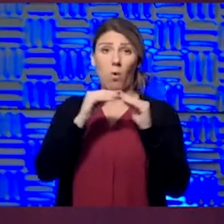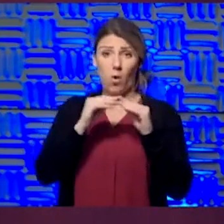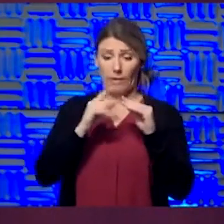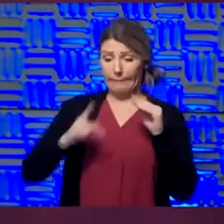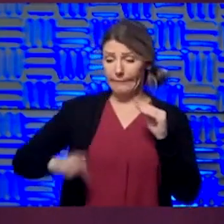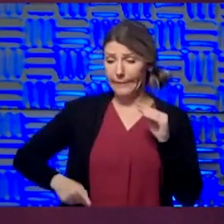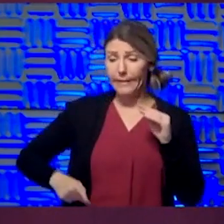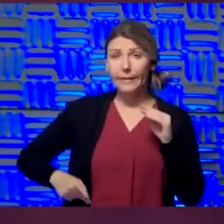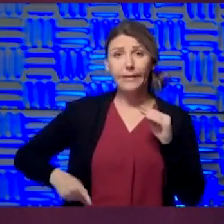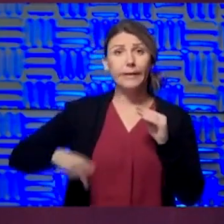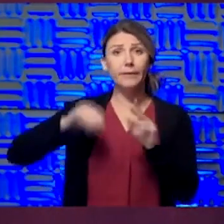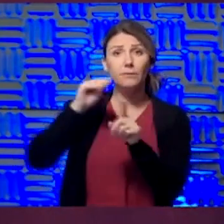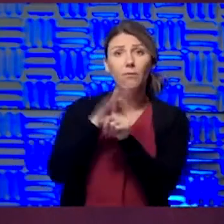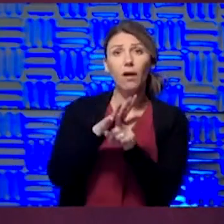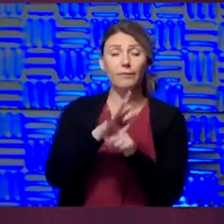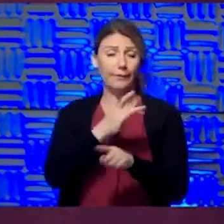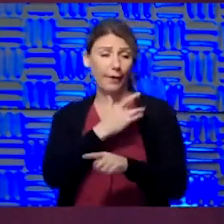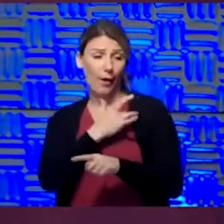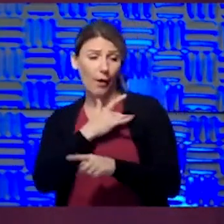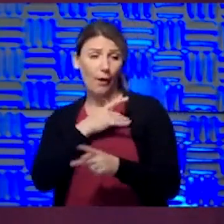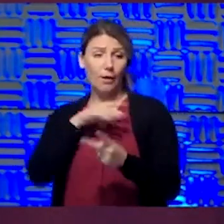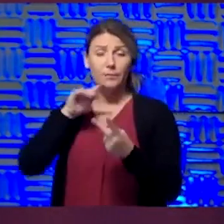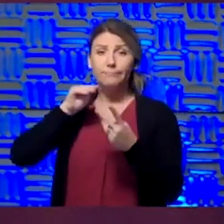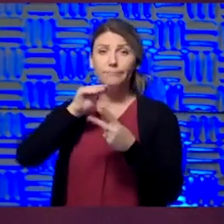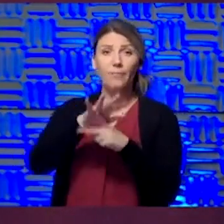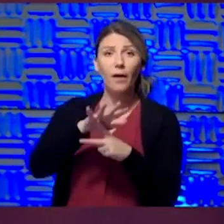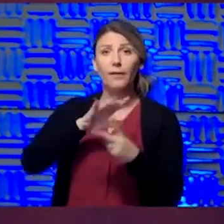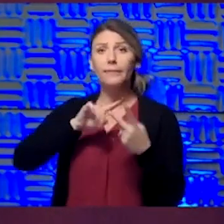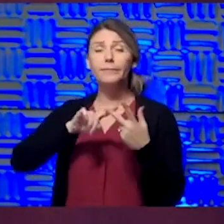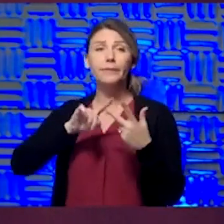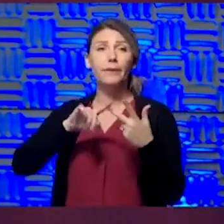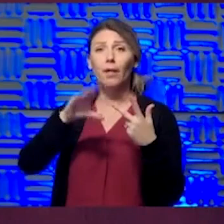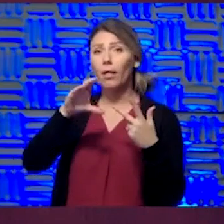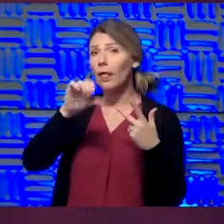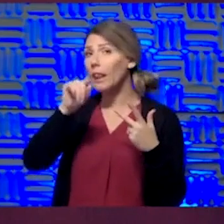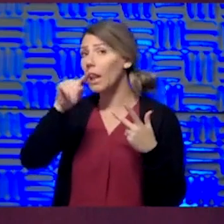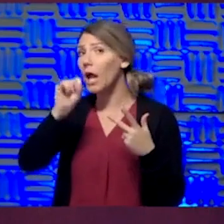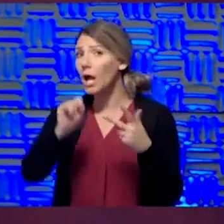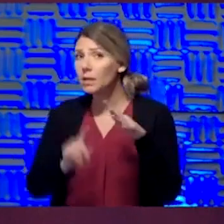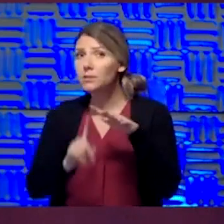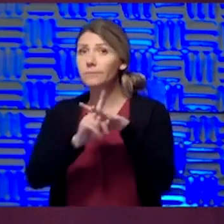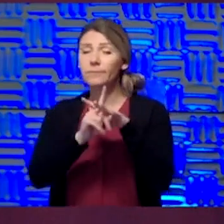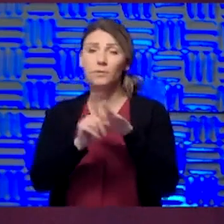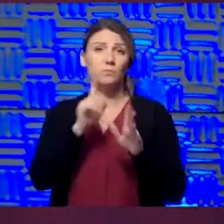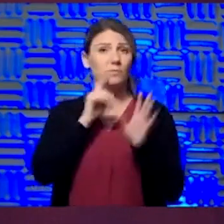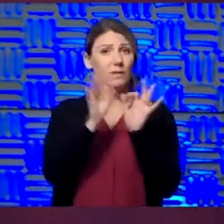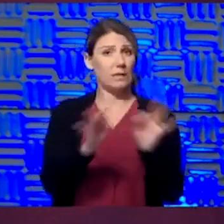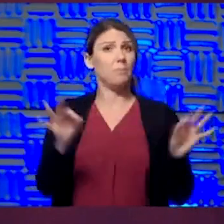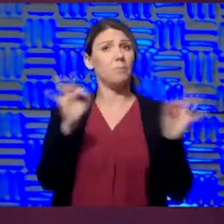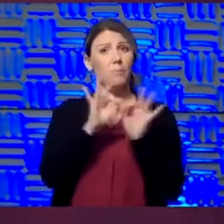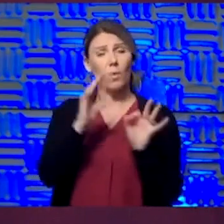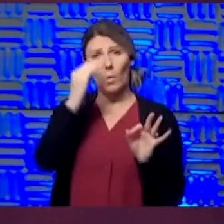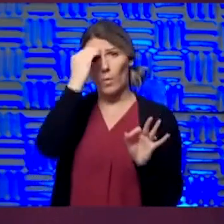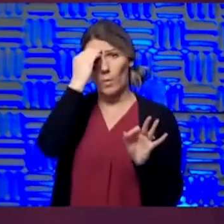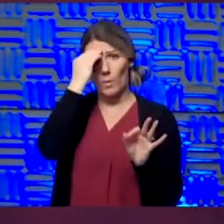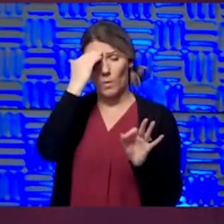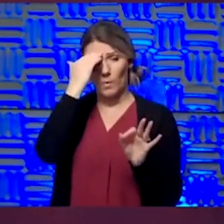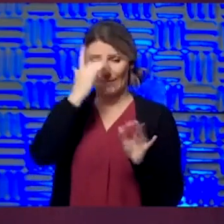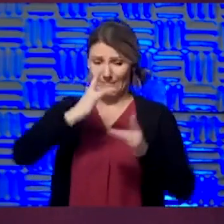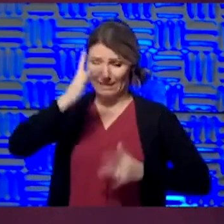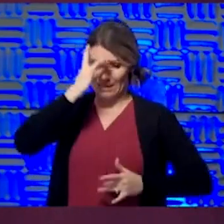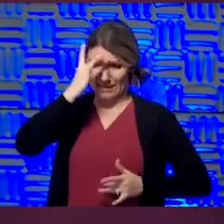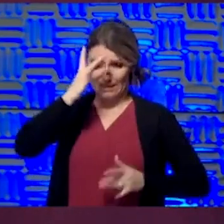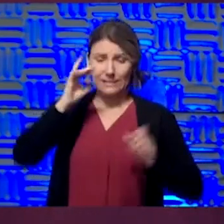the heart affected, and clots. And so I think it's very important to know that this disease